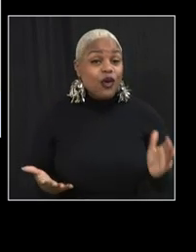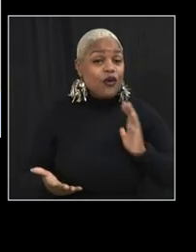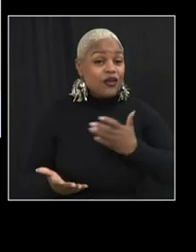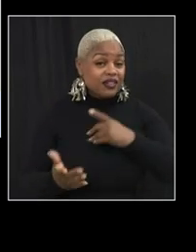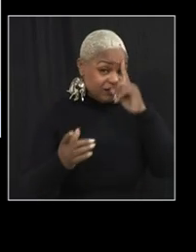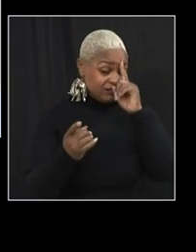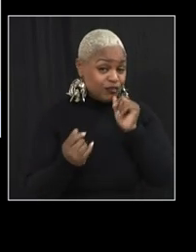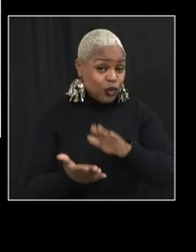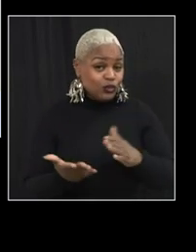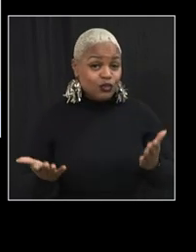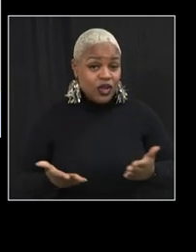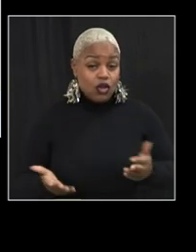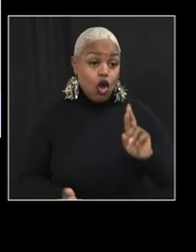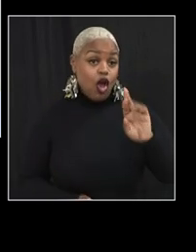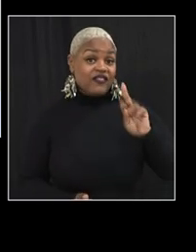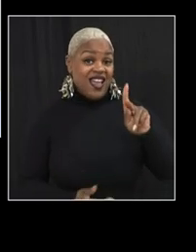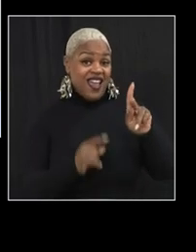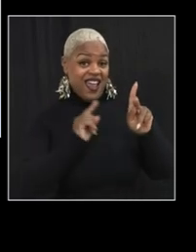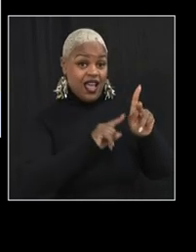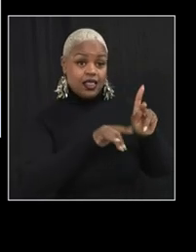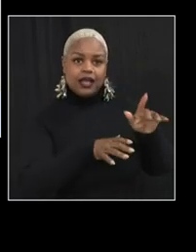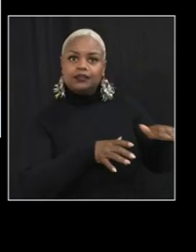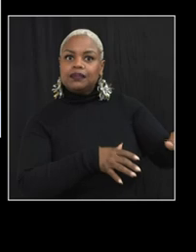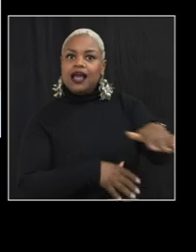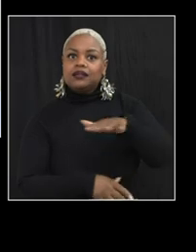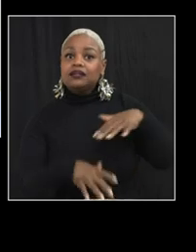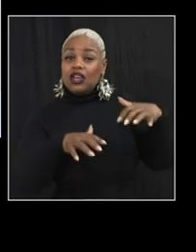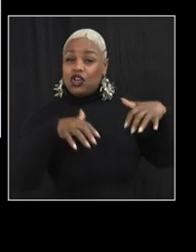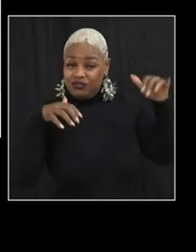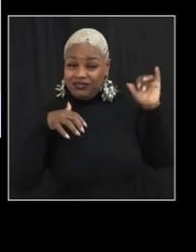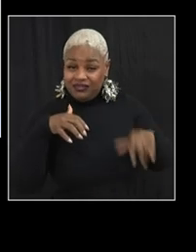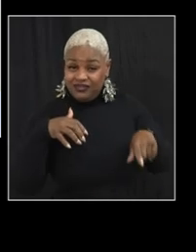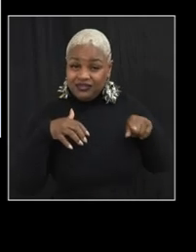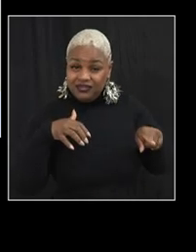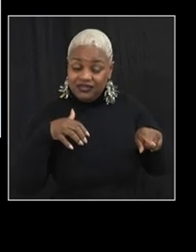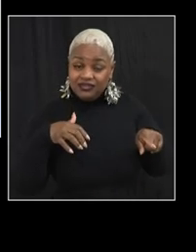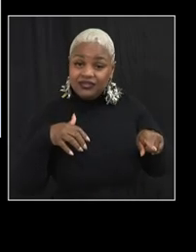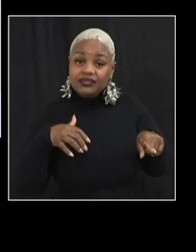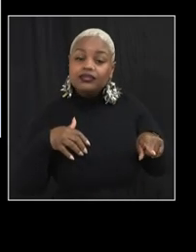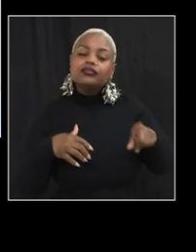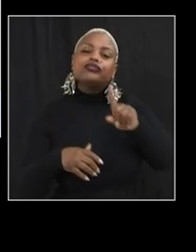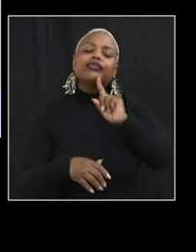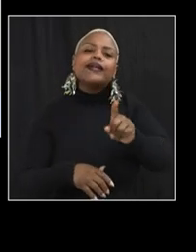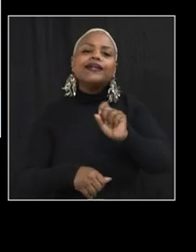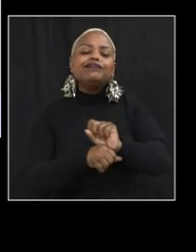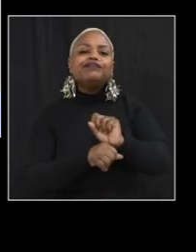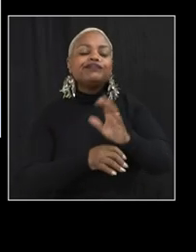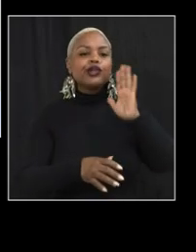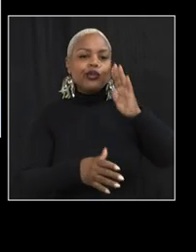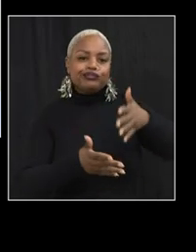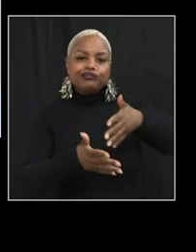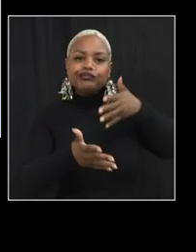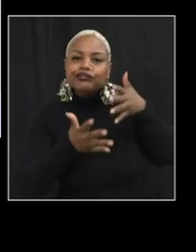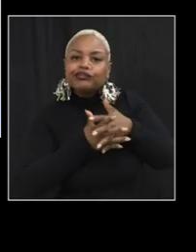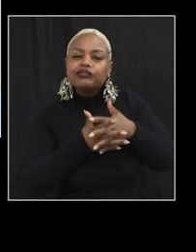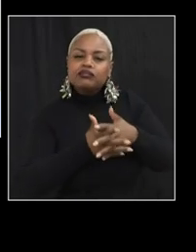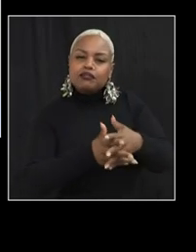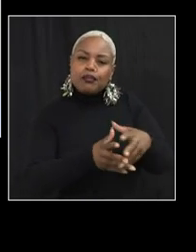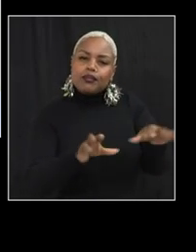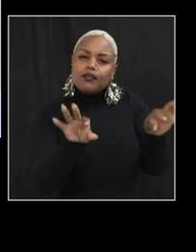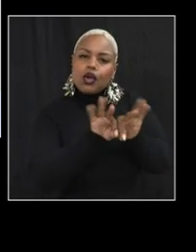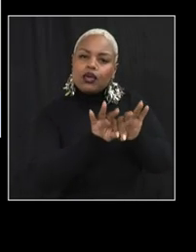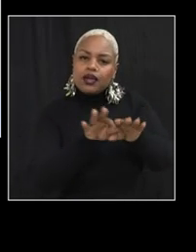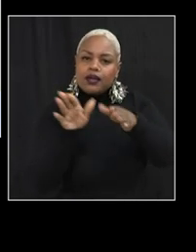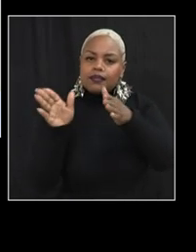RFK, the 174 acres there, in an anchor plan. Anchor number 1 would be